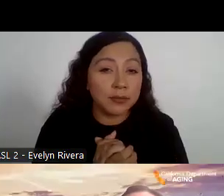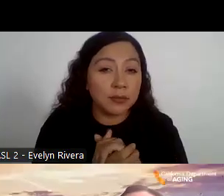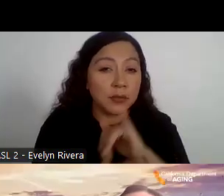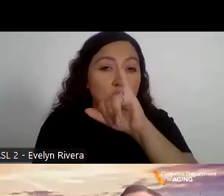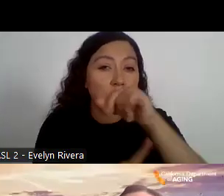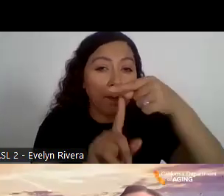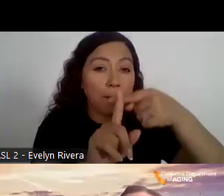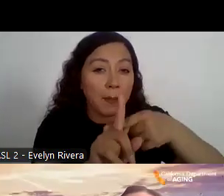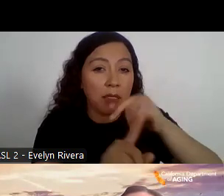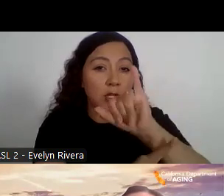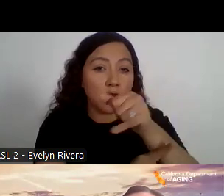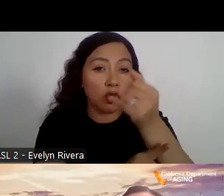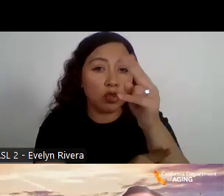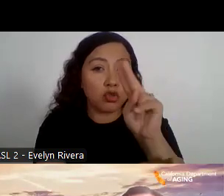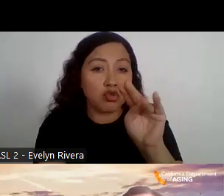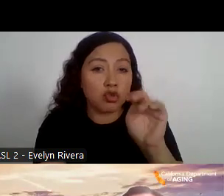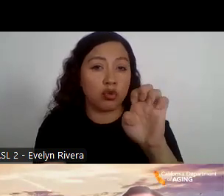June 25th